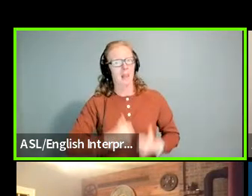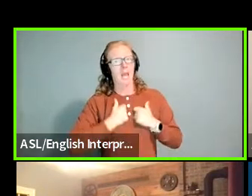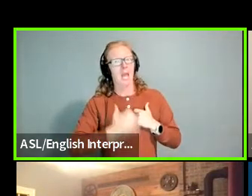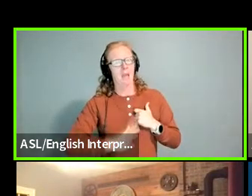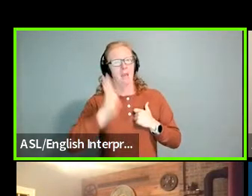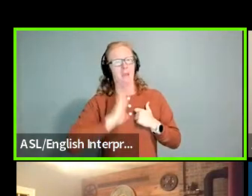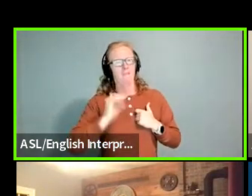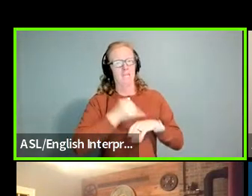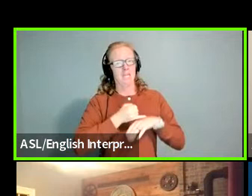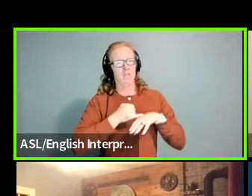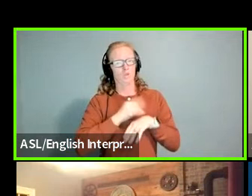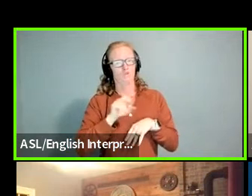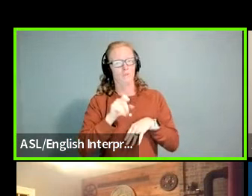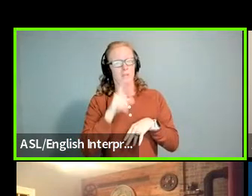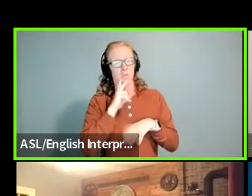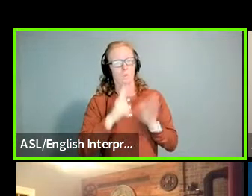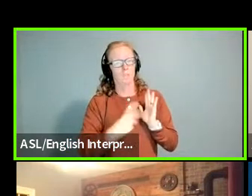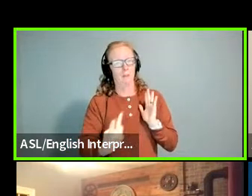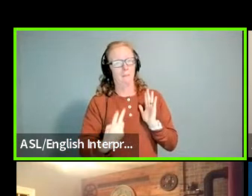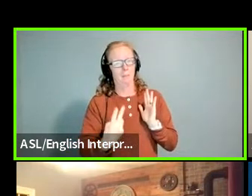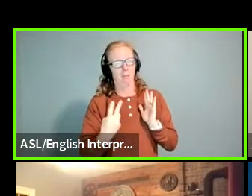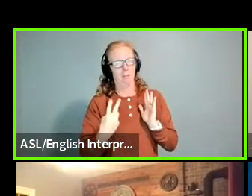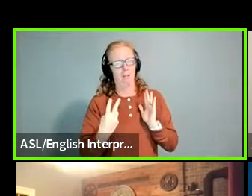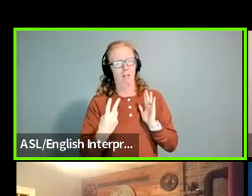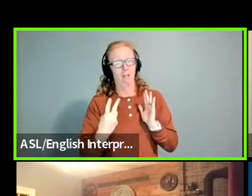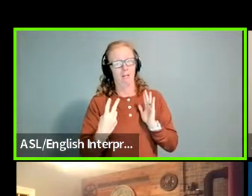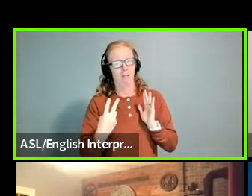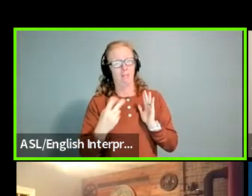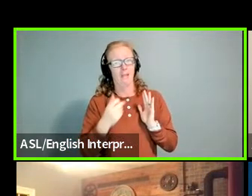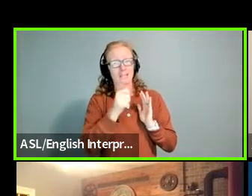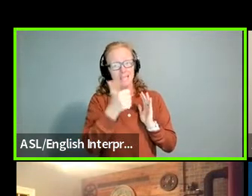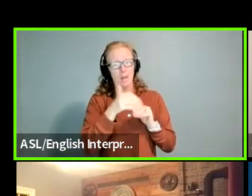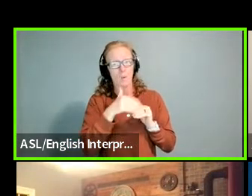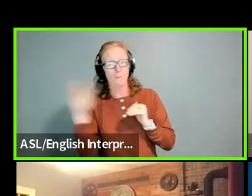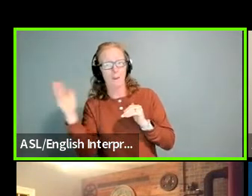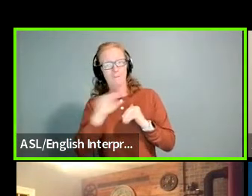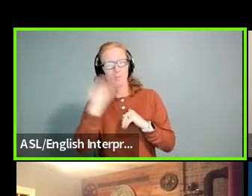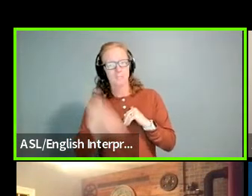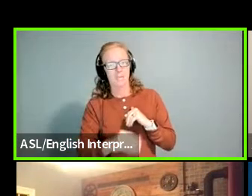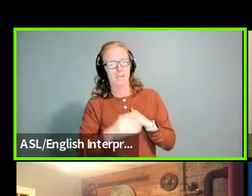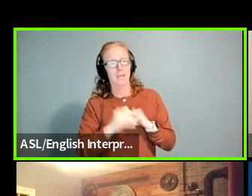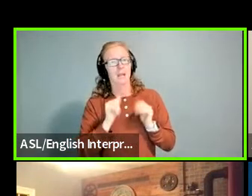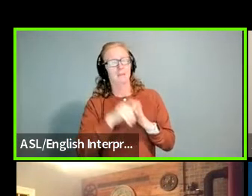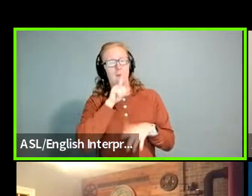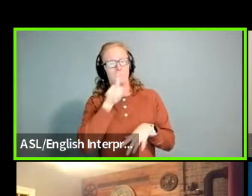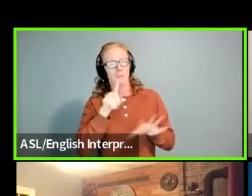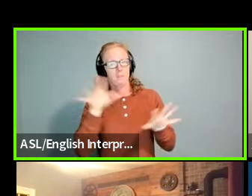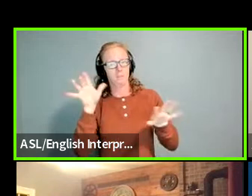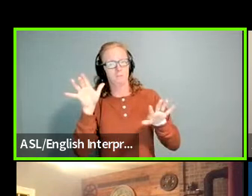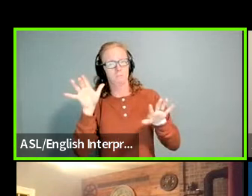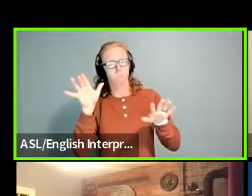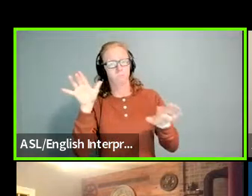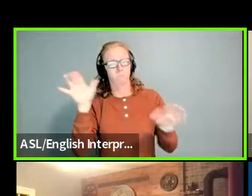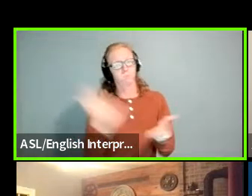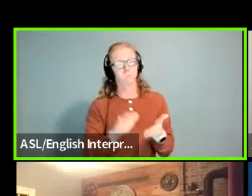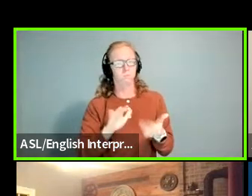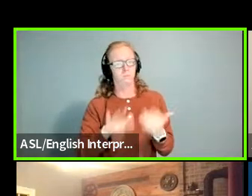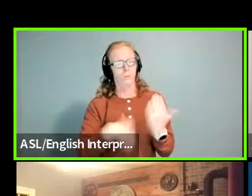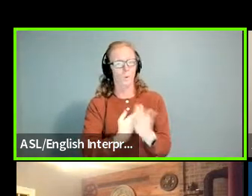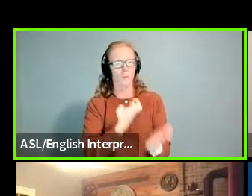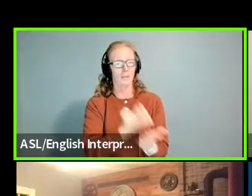interest rates were in the double digits previously, and that really cooled the economy down. So we might